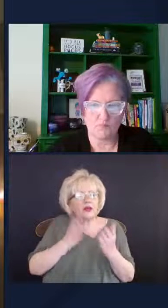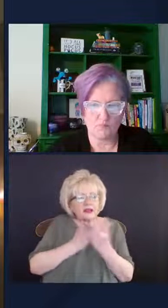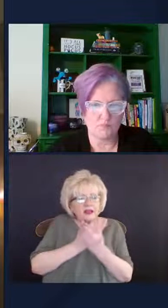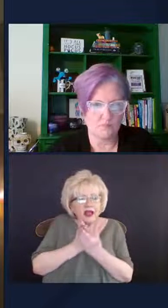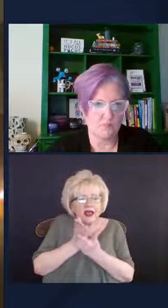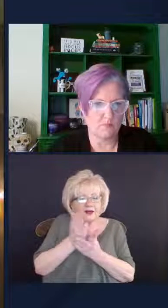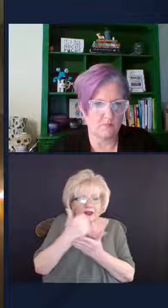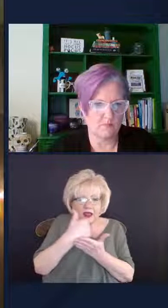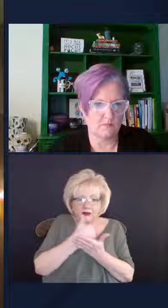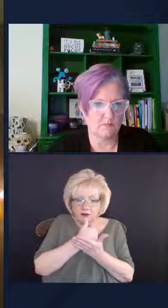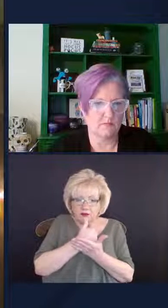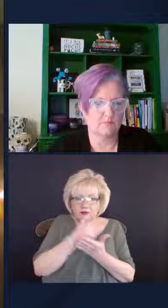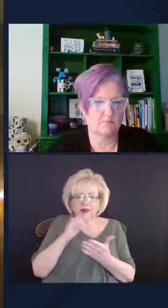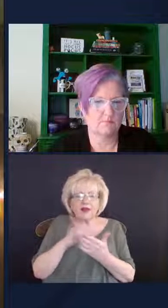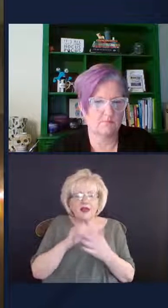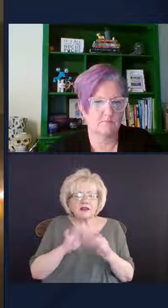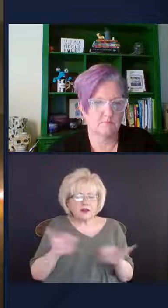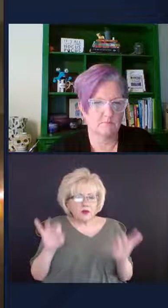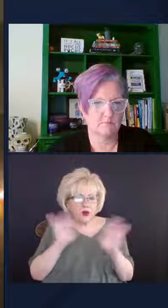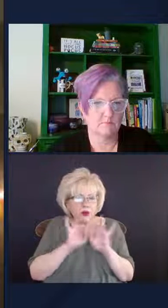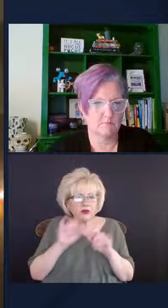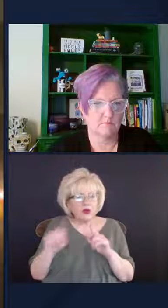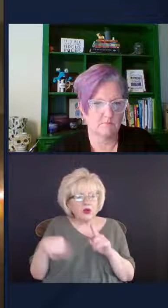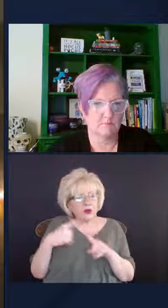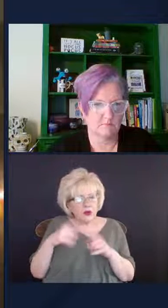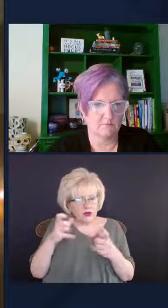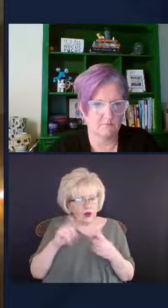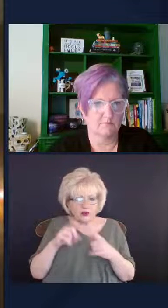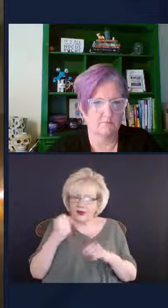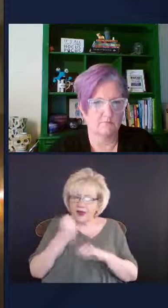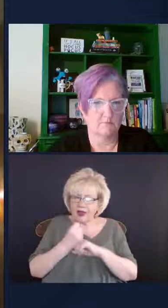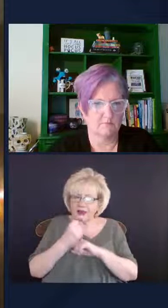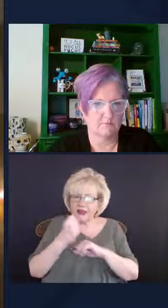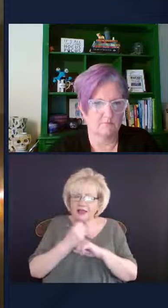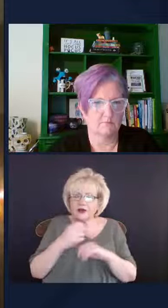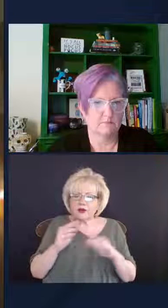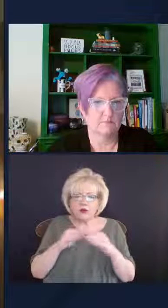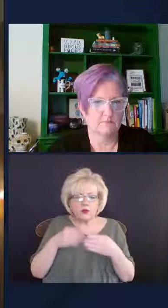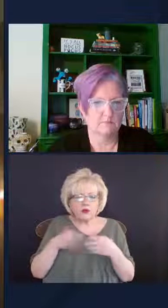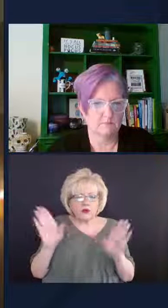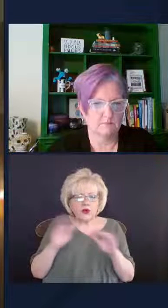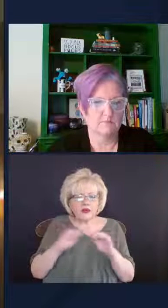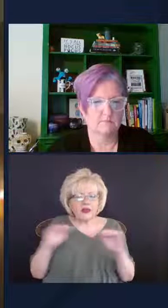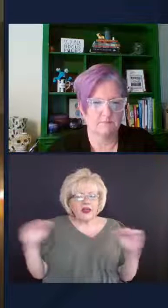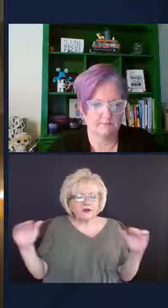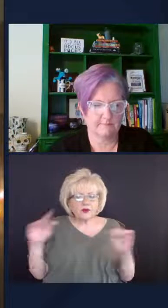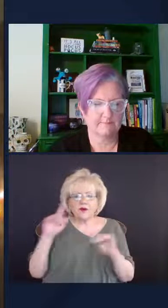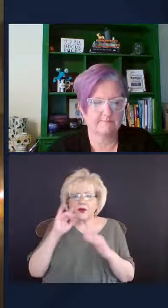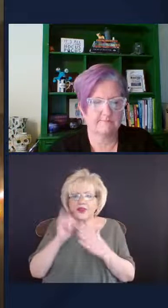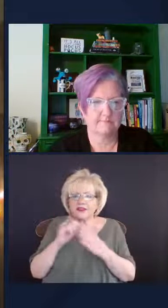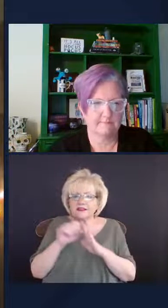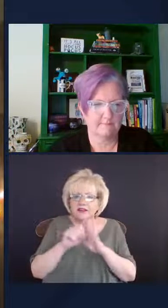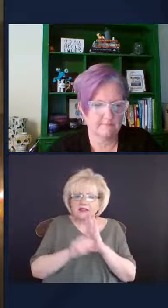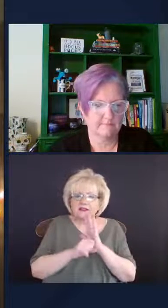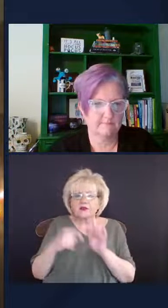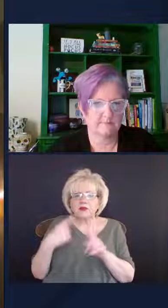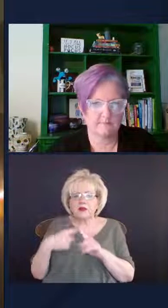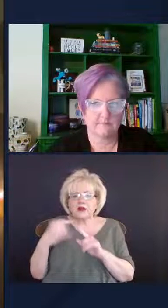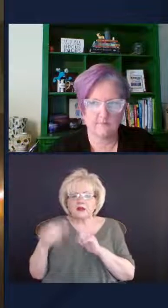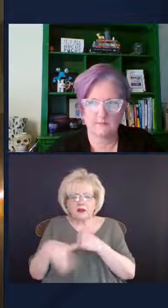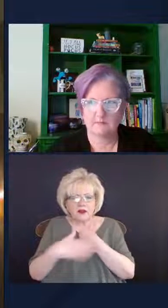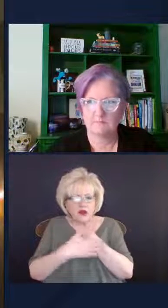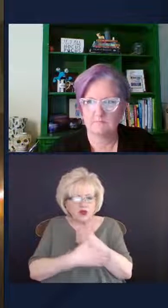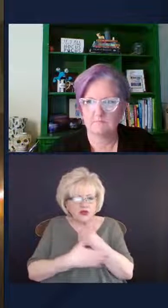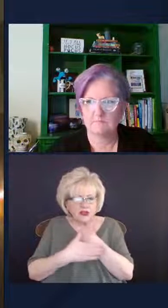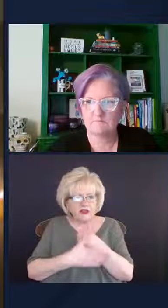you want to be advocating on a greater level or on a broader level throughout the state, throughout the country. Because the